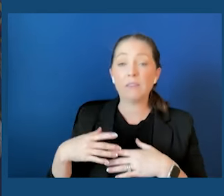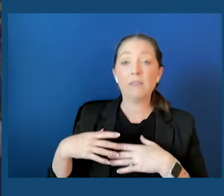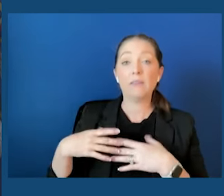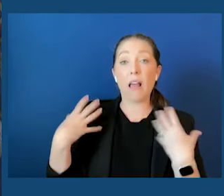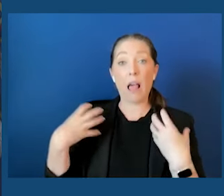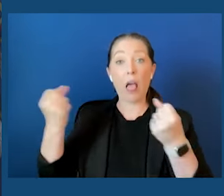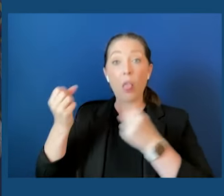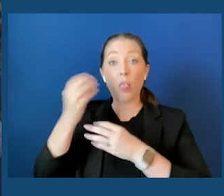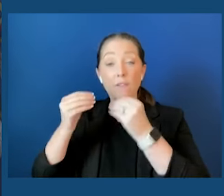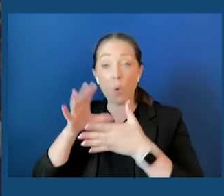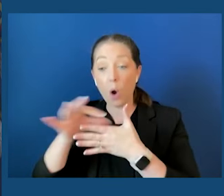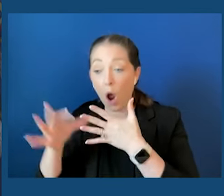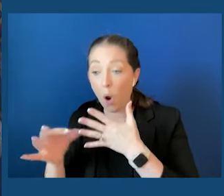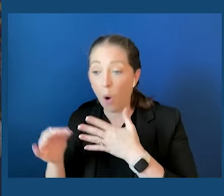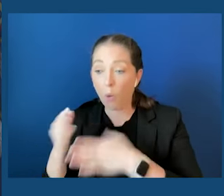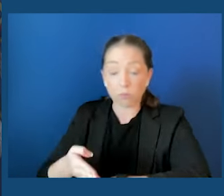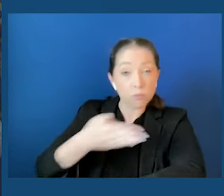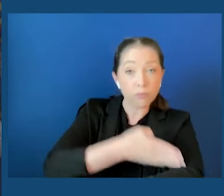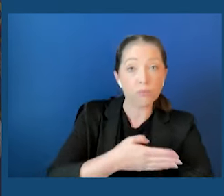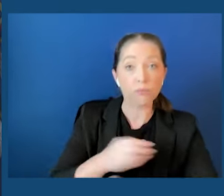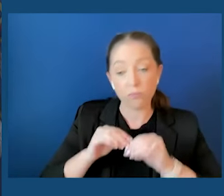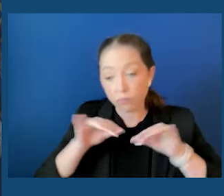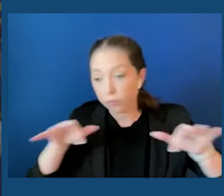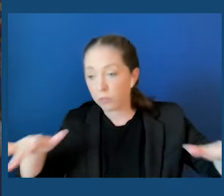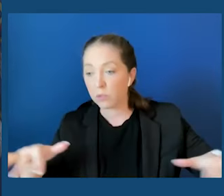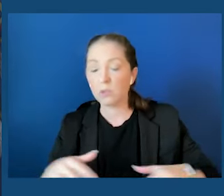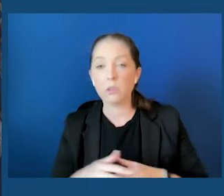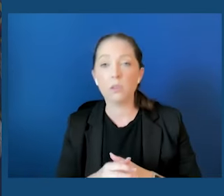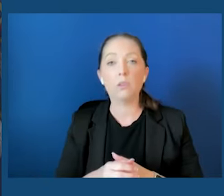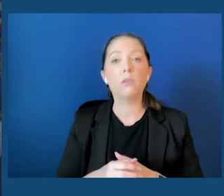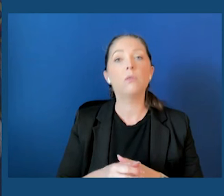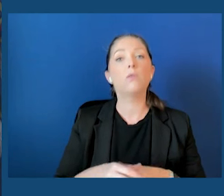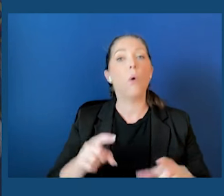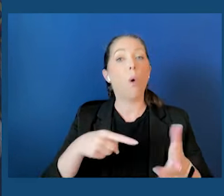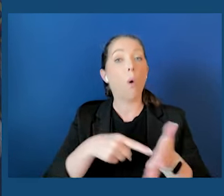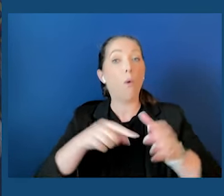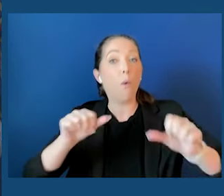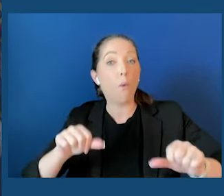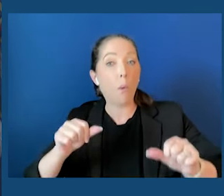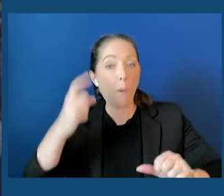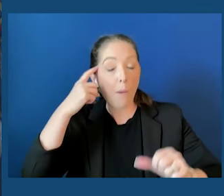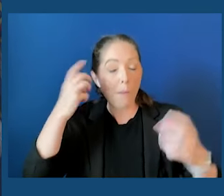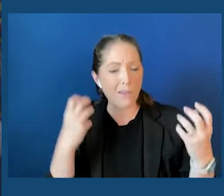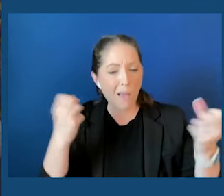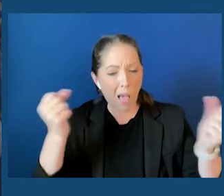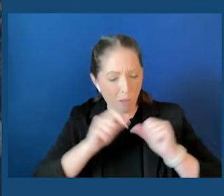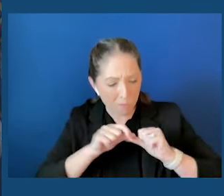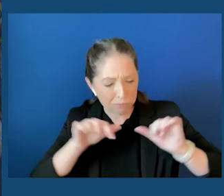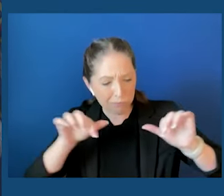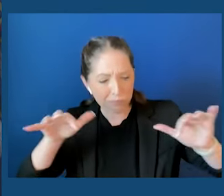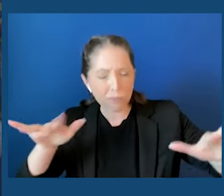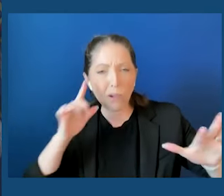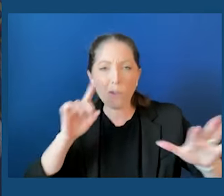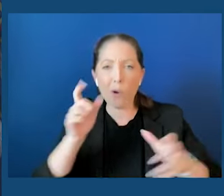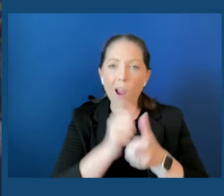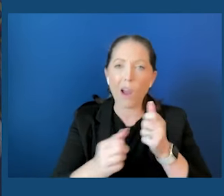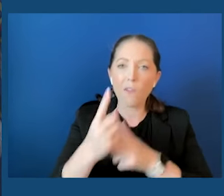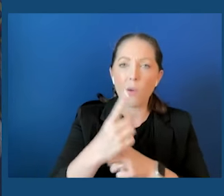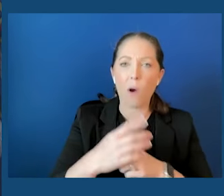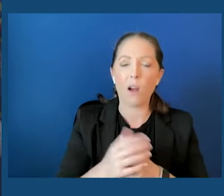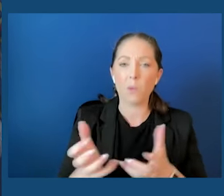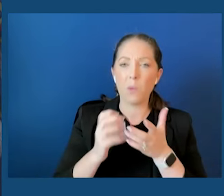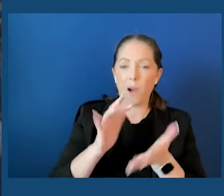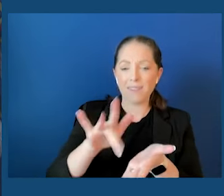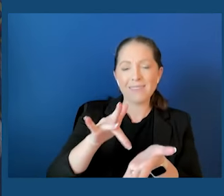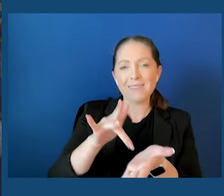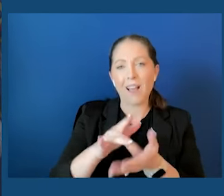and expand affordable mental health to people of all ages and have centers for people to deal with this unique